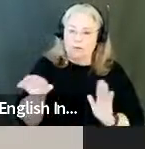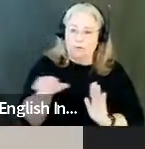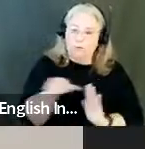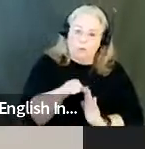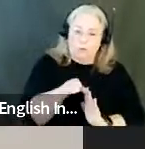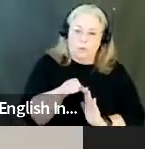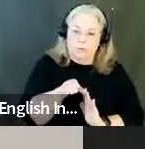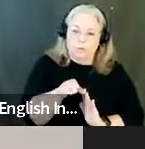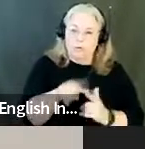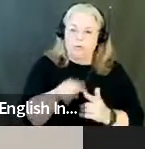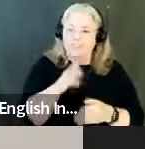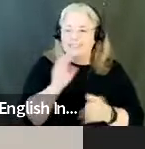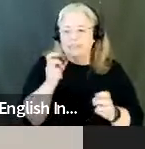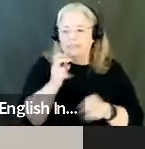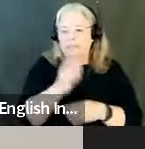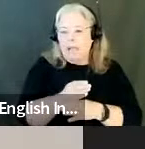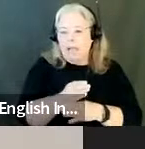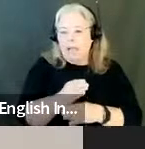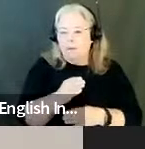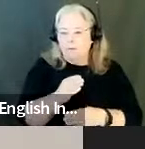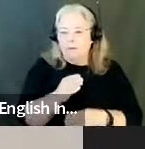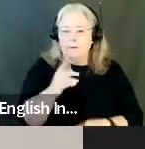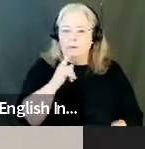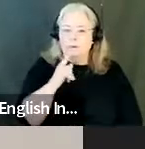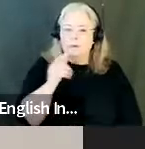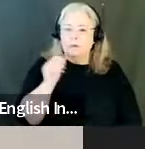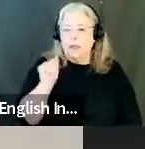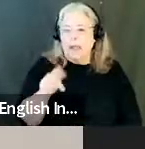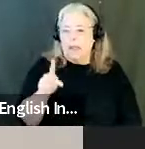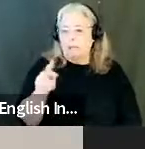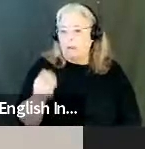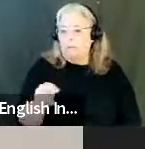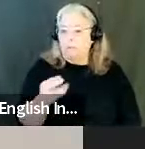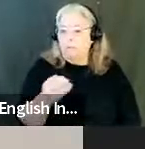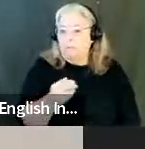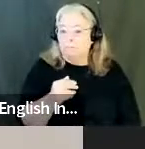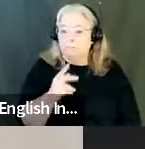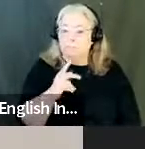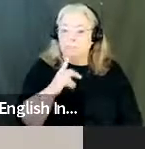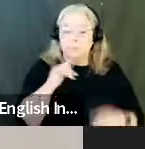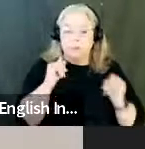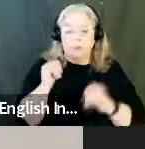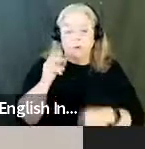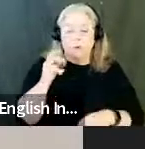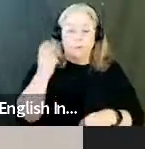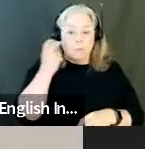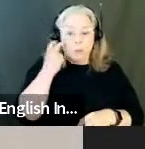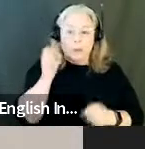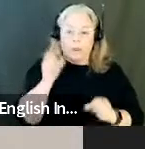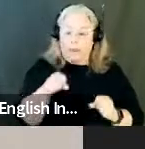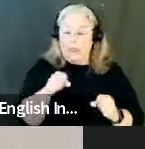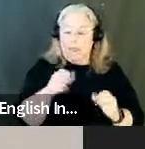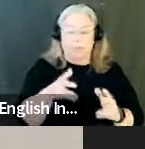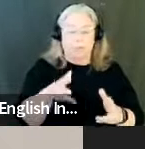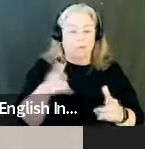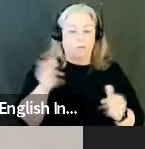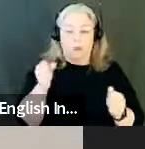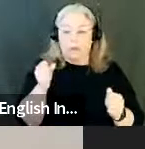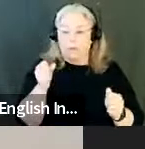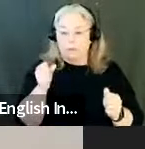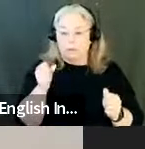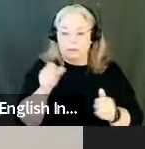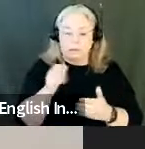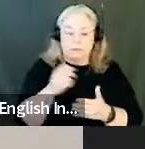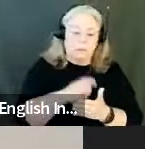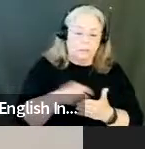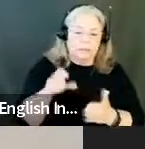all the way up to the stopper, and then you turn the app on, and individuals who are blind can quickly